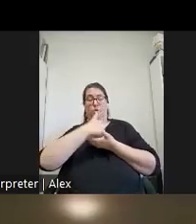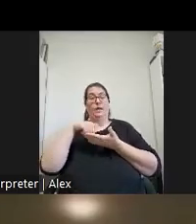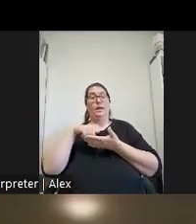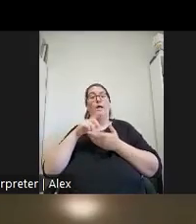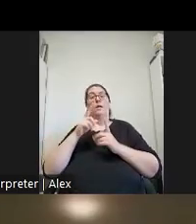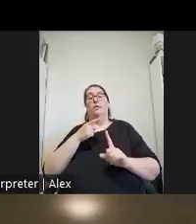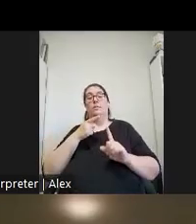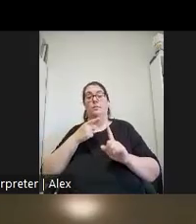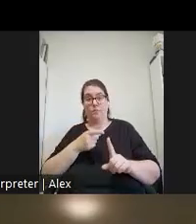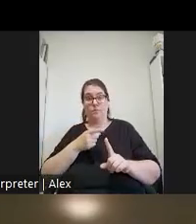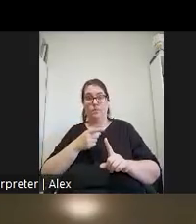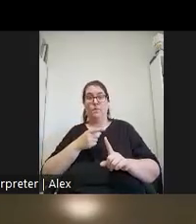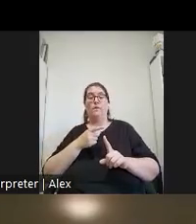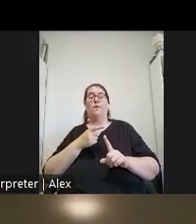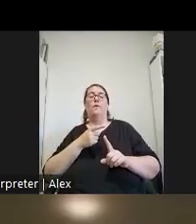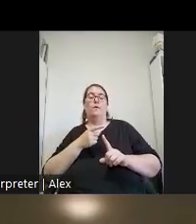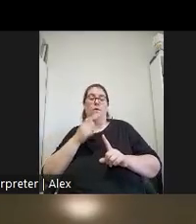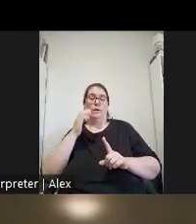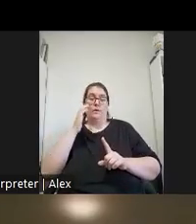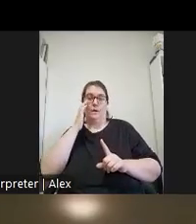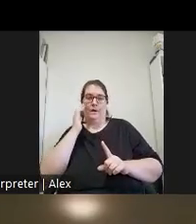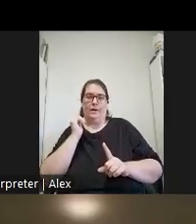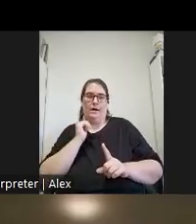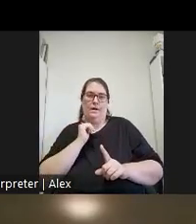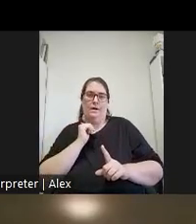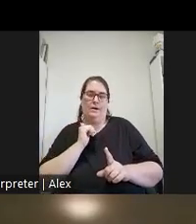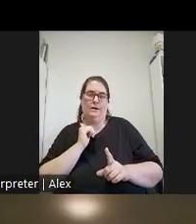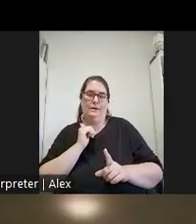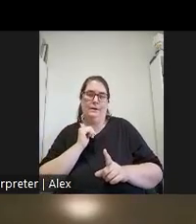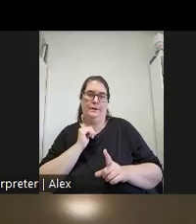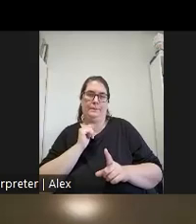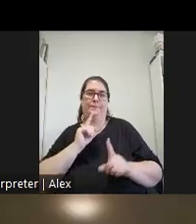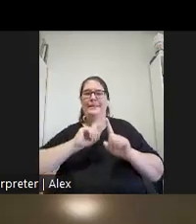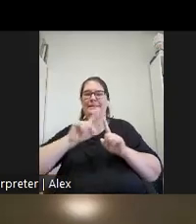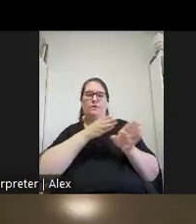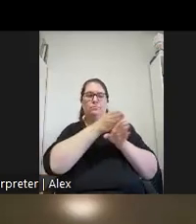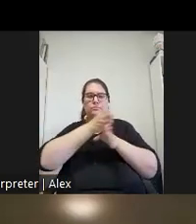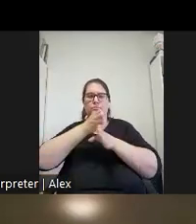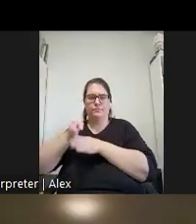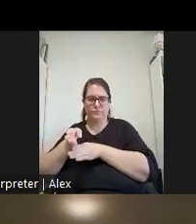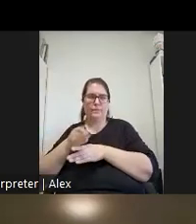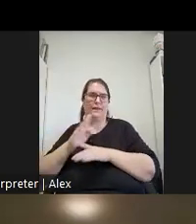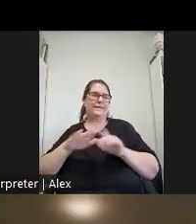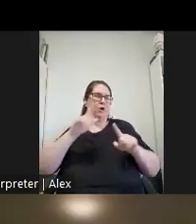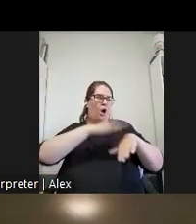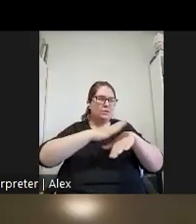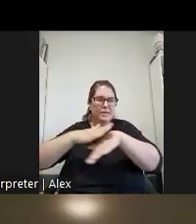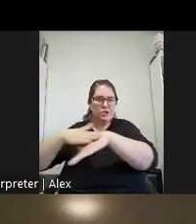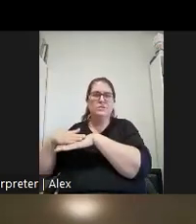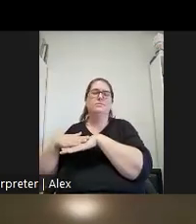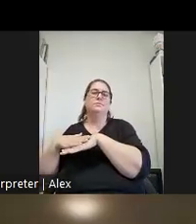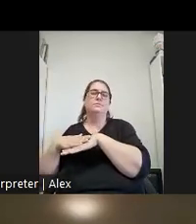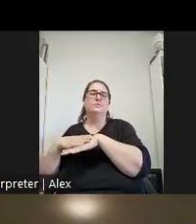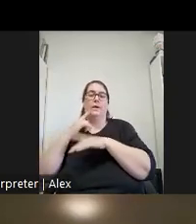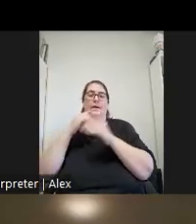over 5 rating in all these overall consultations that we did. And if I move along